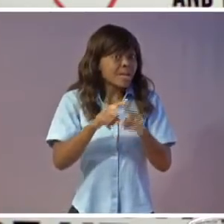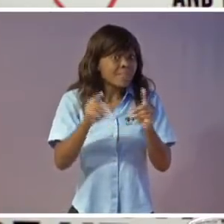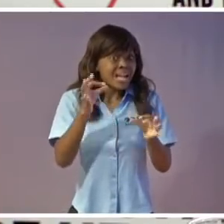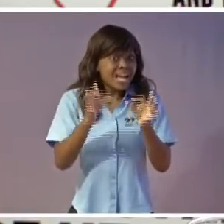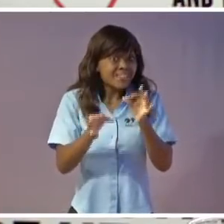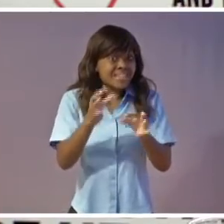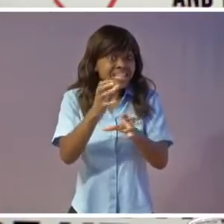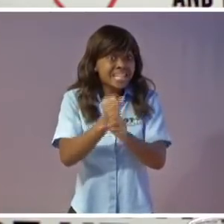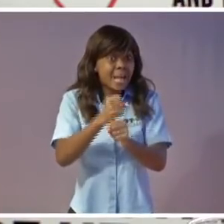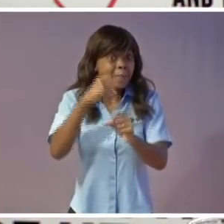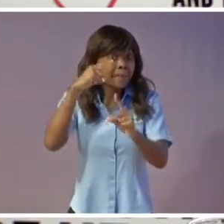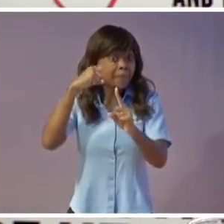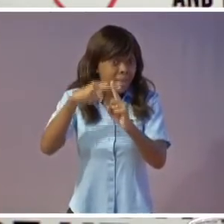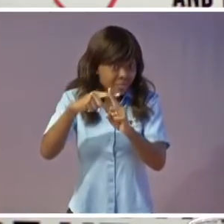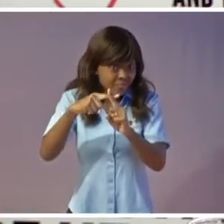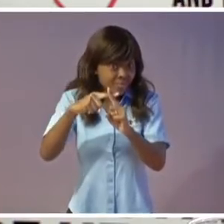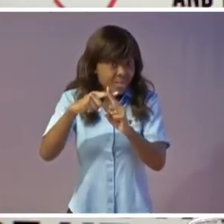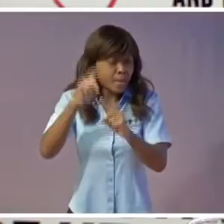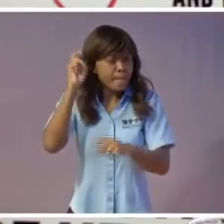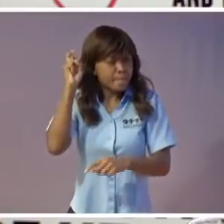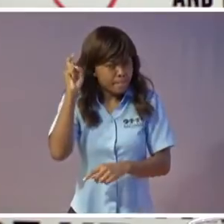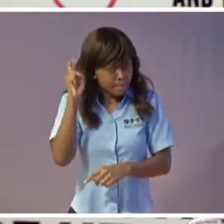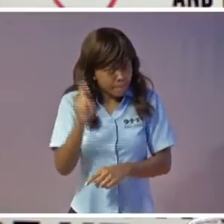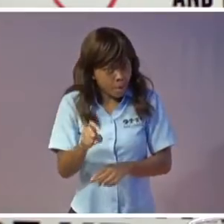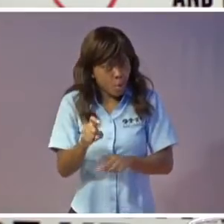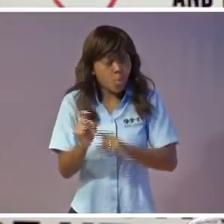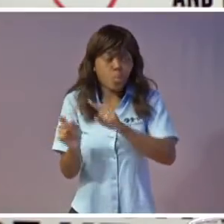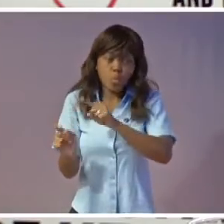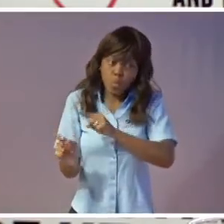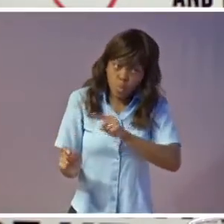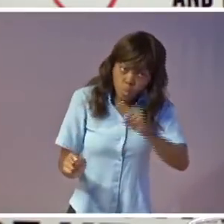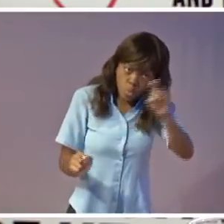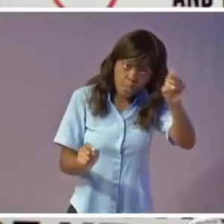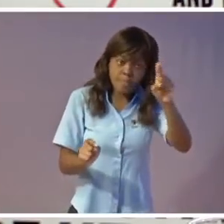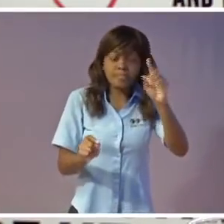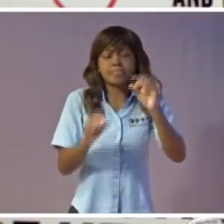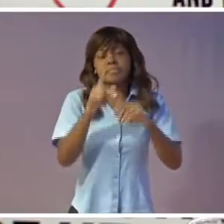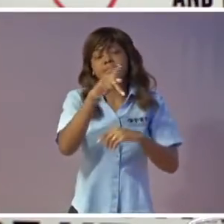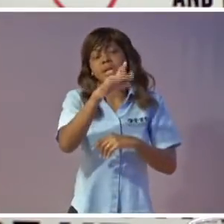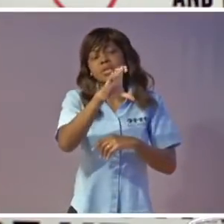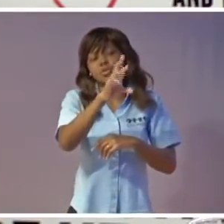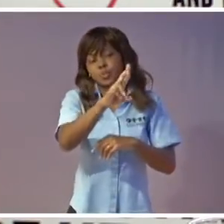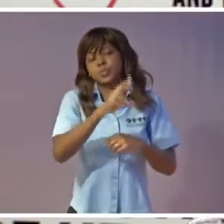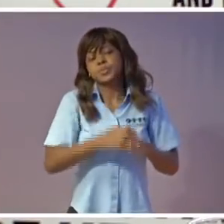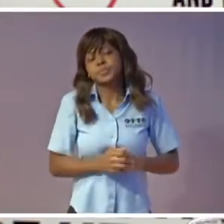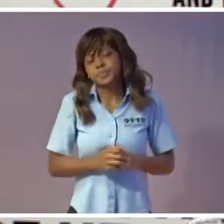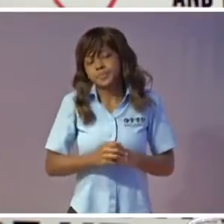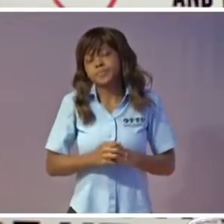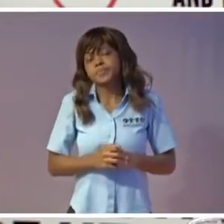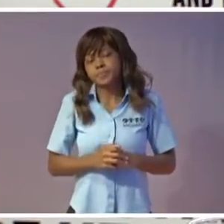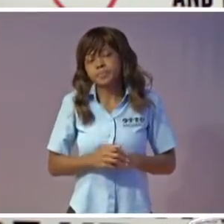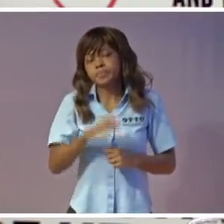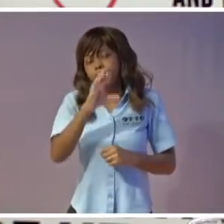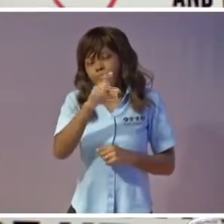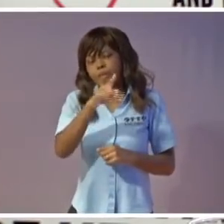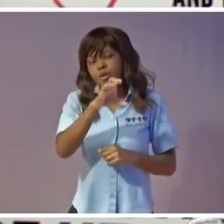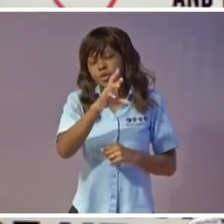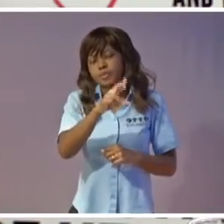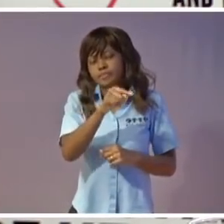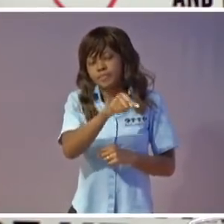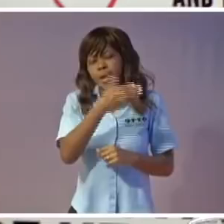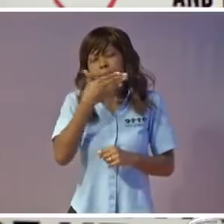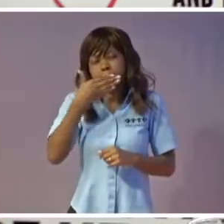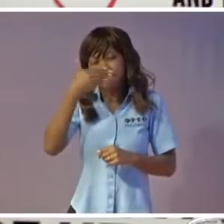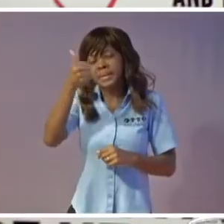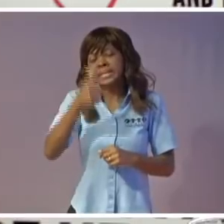as you have quite rightly said, there is a variability due to a variety of factors that I have just described.